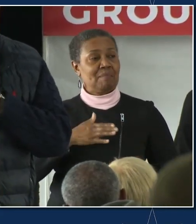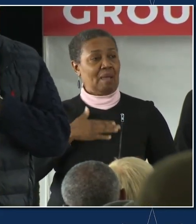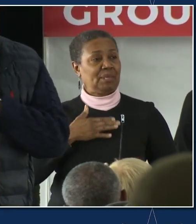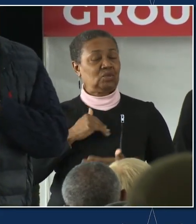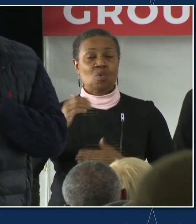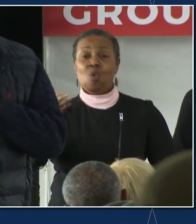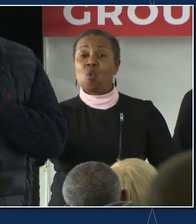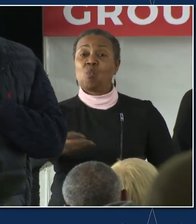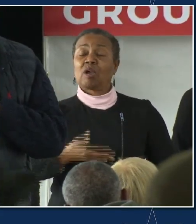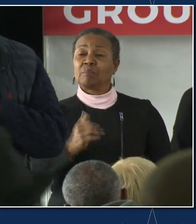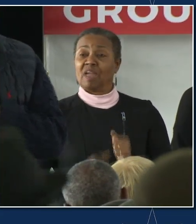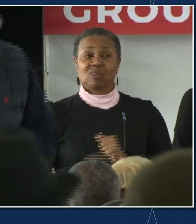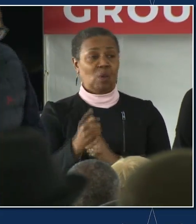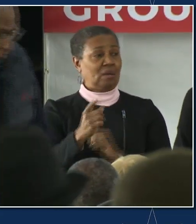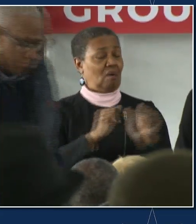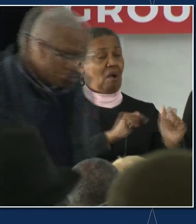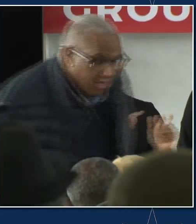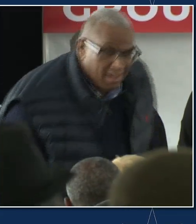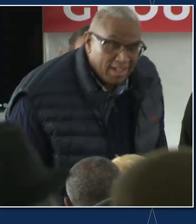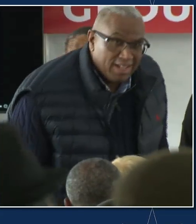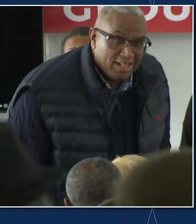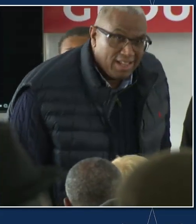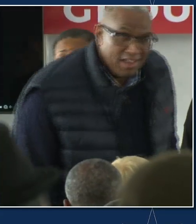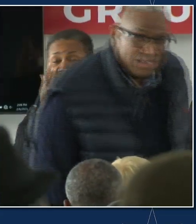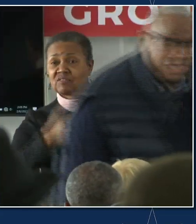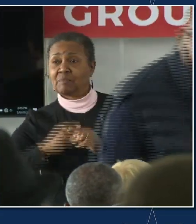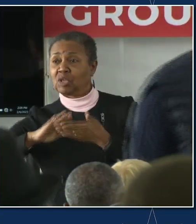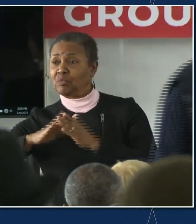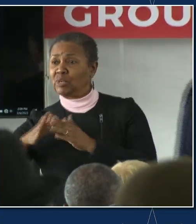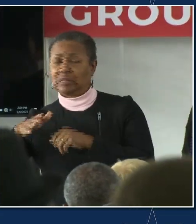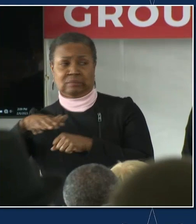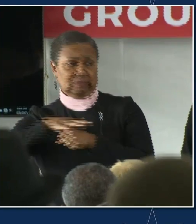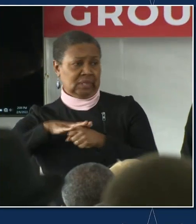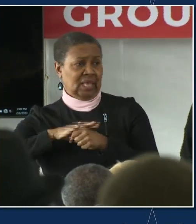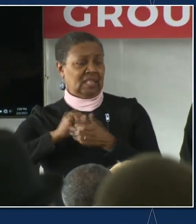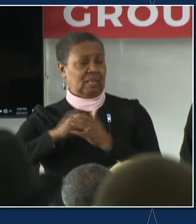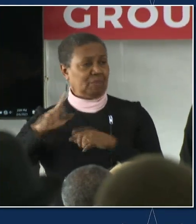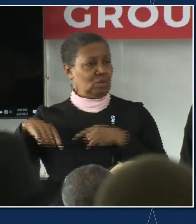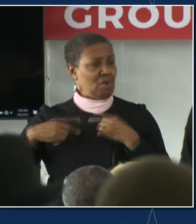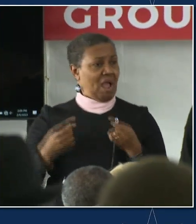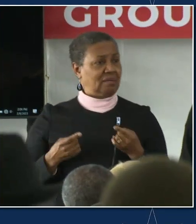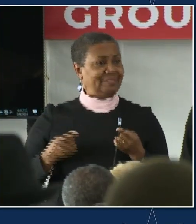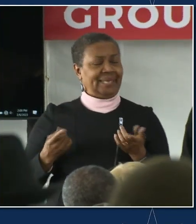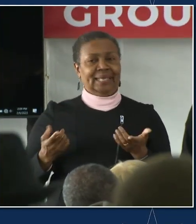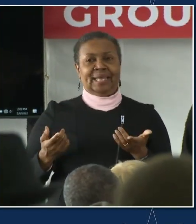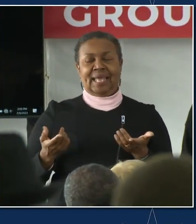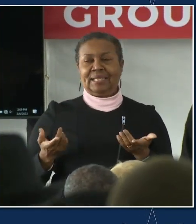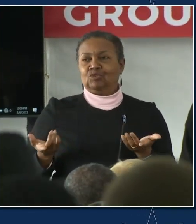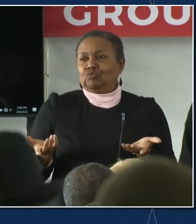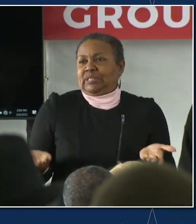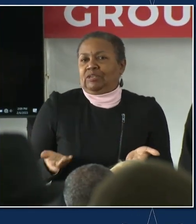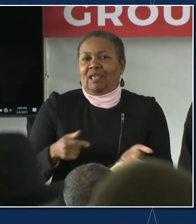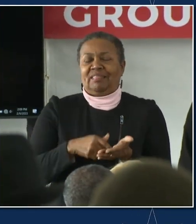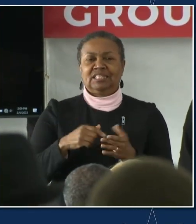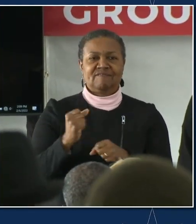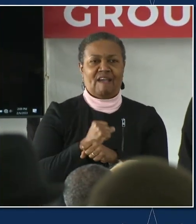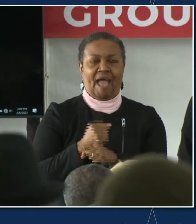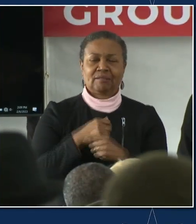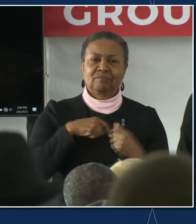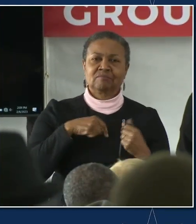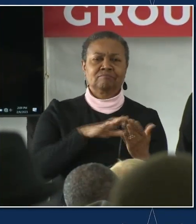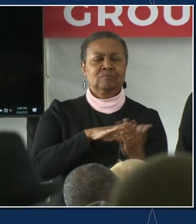to welcome everyone, all the faces from the community that has been around and has been in this fight